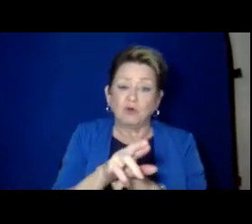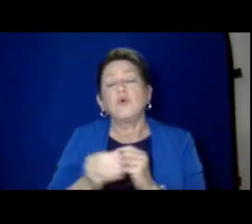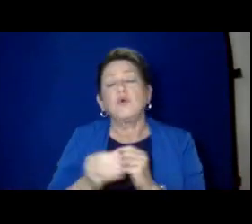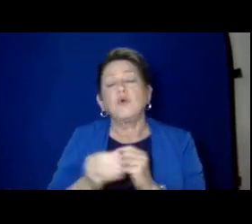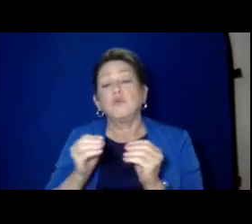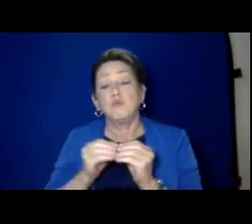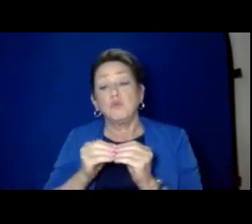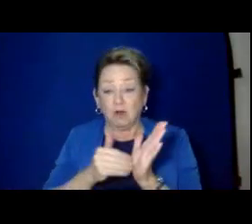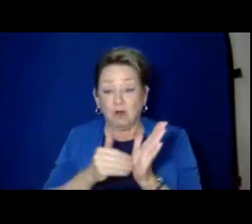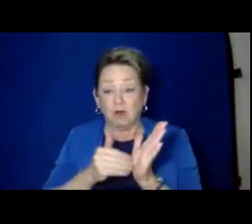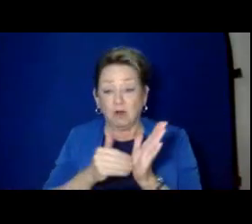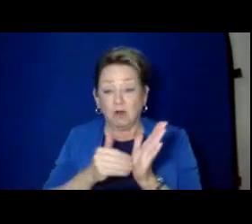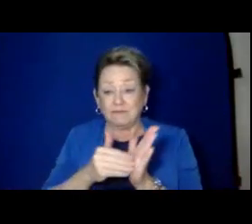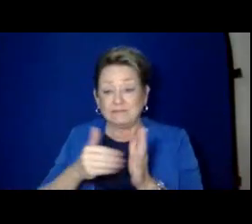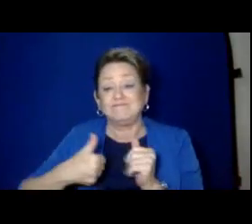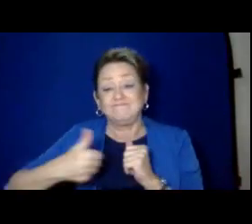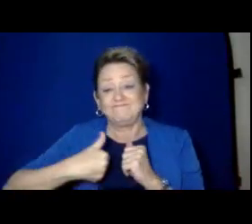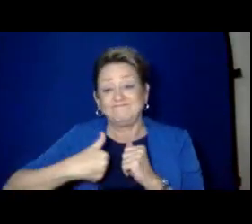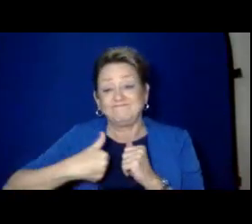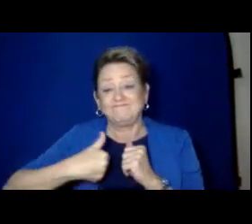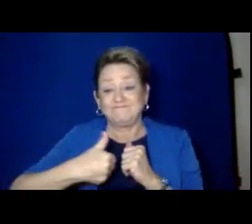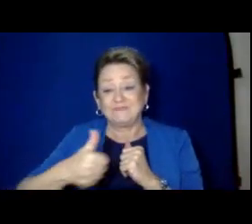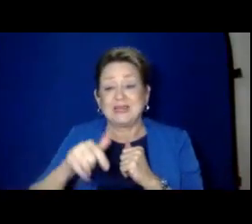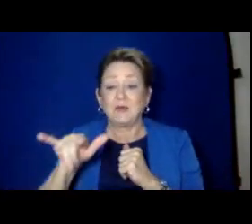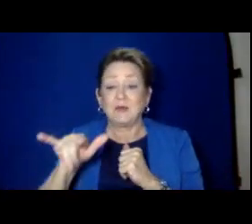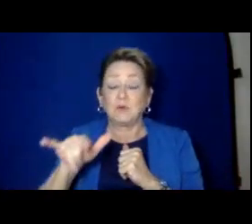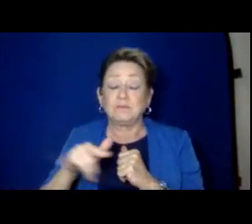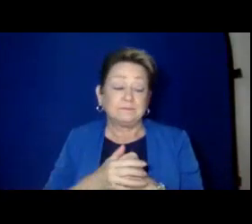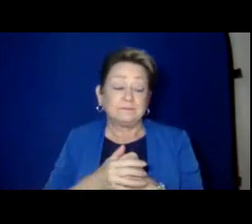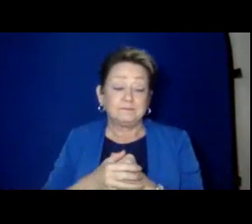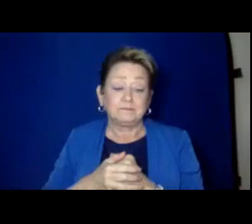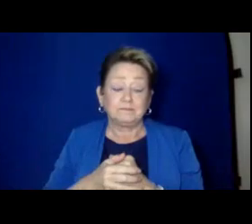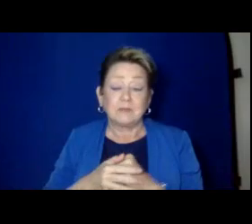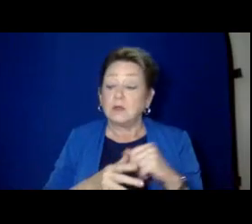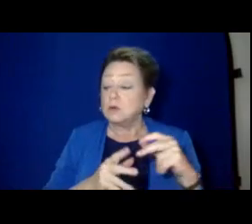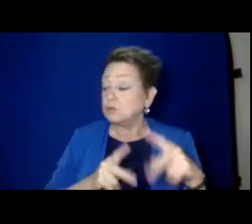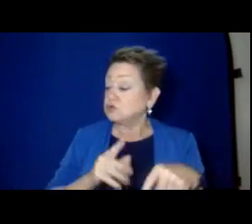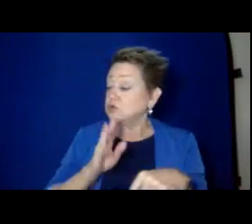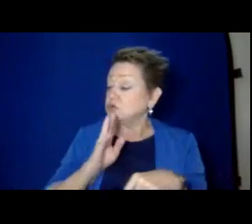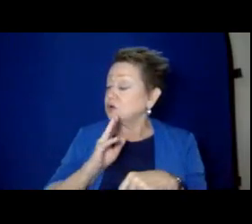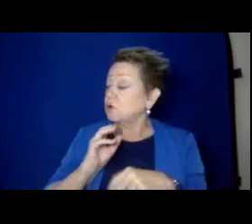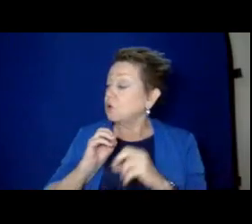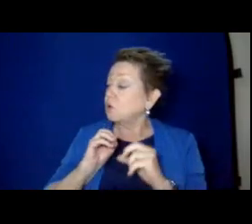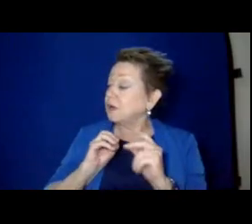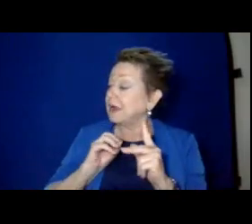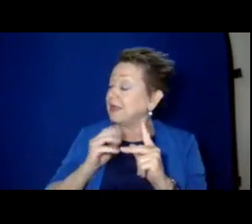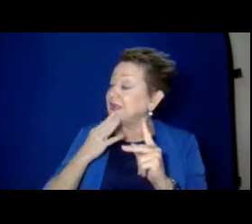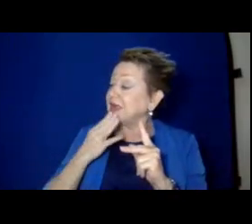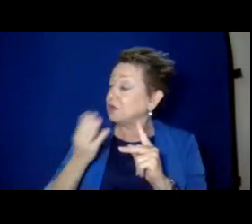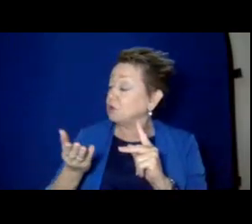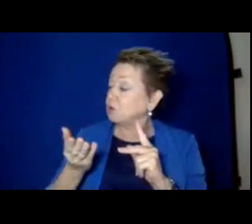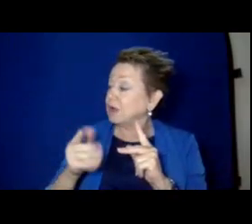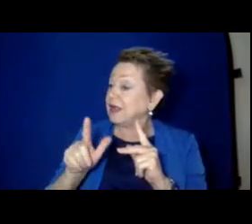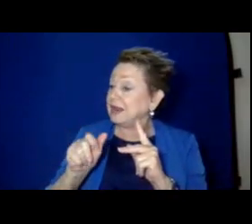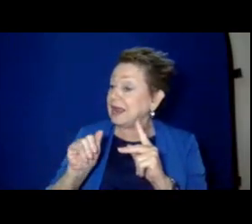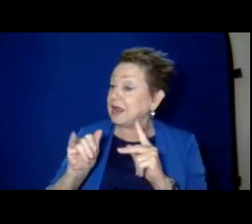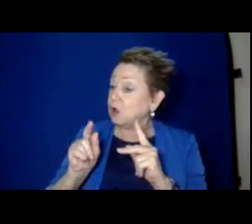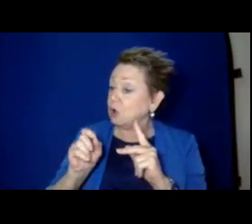there's more service getting out to the airport. Okay, thank you. I mean, the layover location isn't